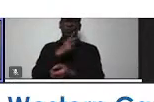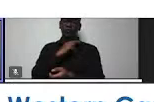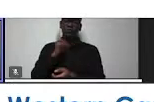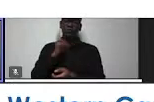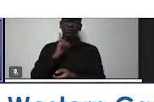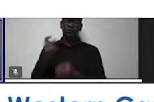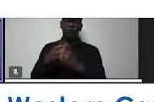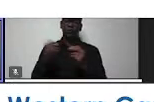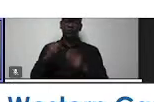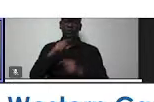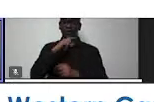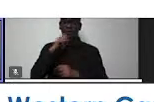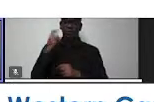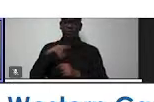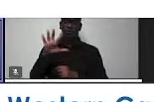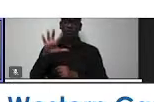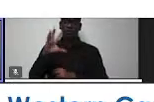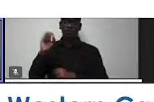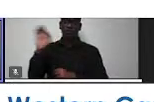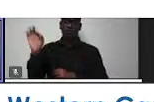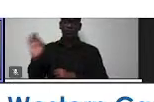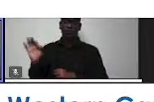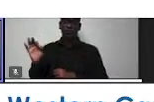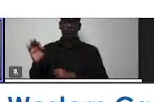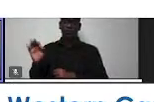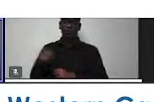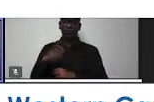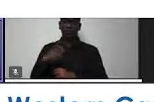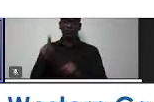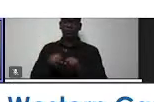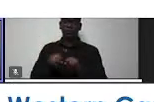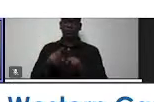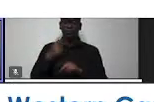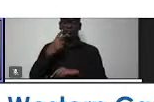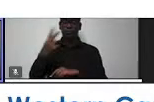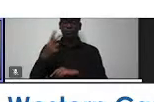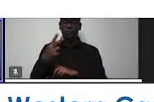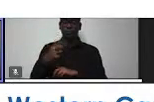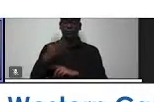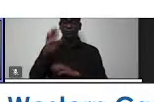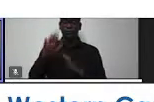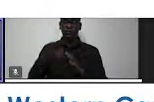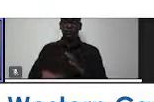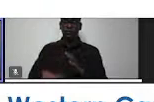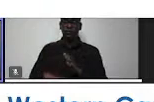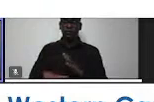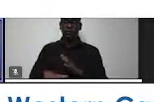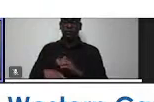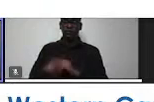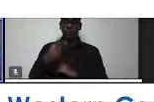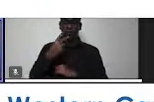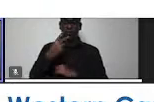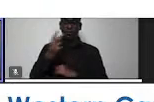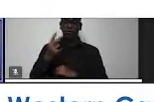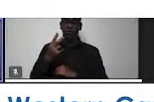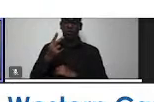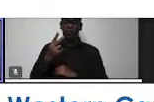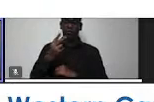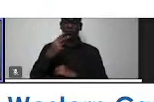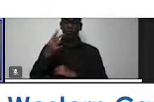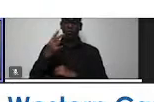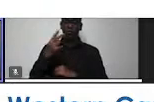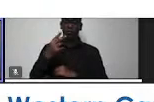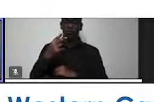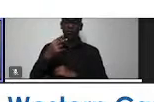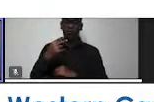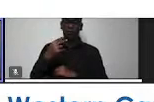at 50%. I also see, like, at the bottom, if you look actually at the bottom, the leg, gums,